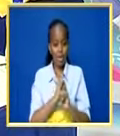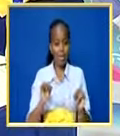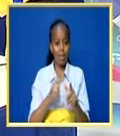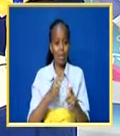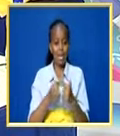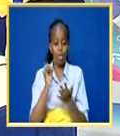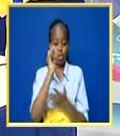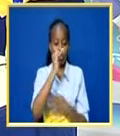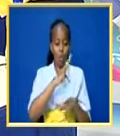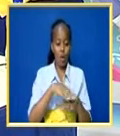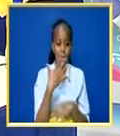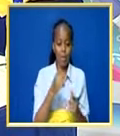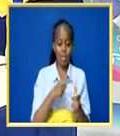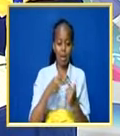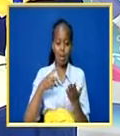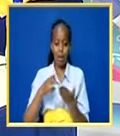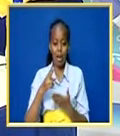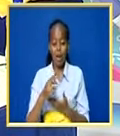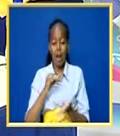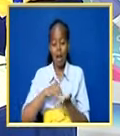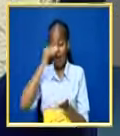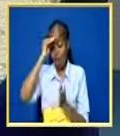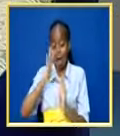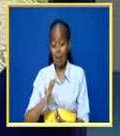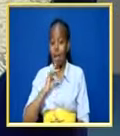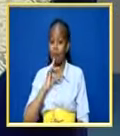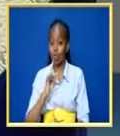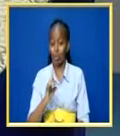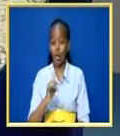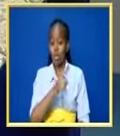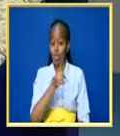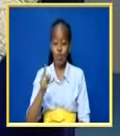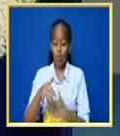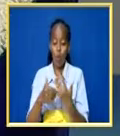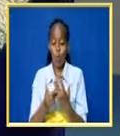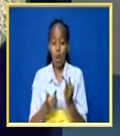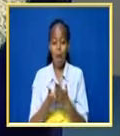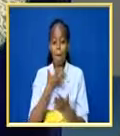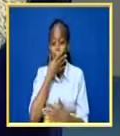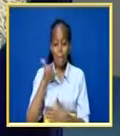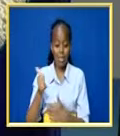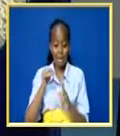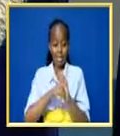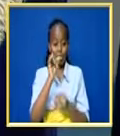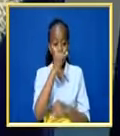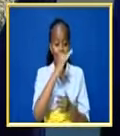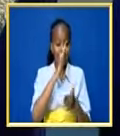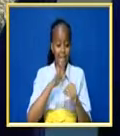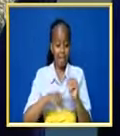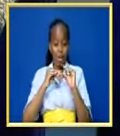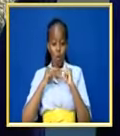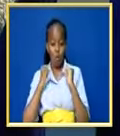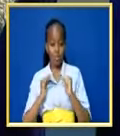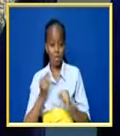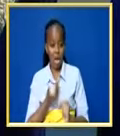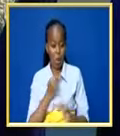out. Lana, I am 100% sure you're better at this than me. Let's find out yes. if you're going to draw better than the Lana. If you